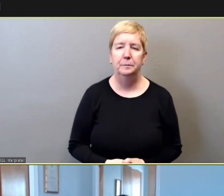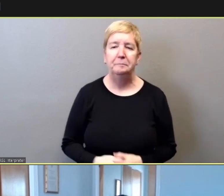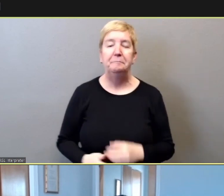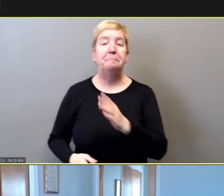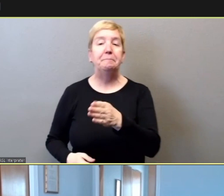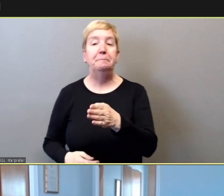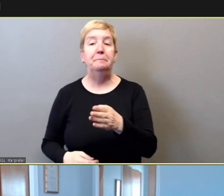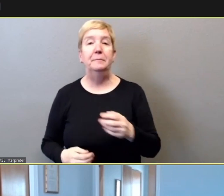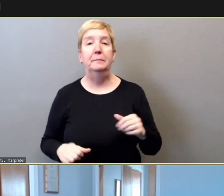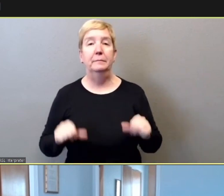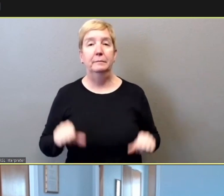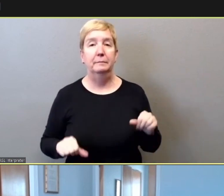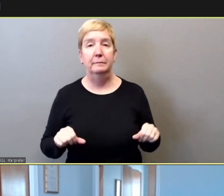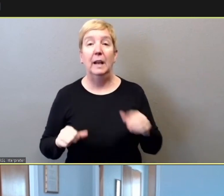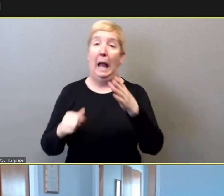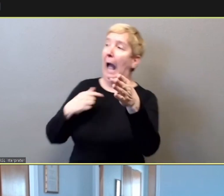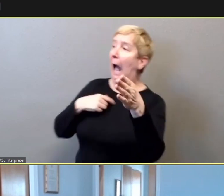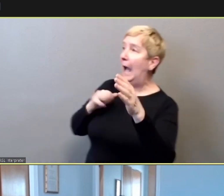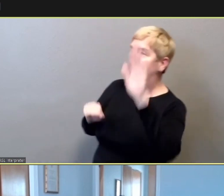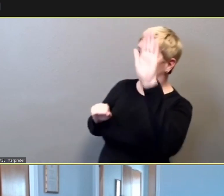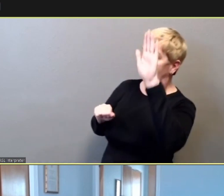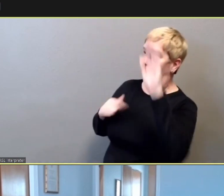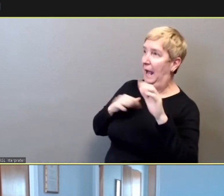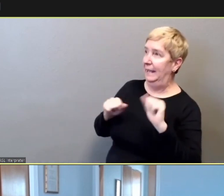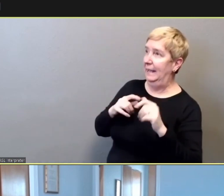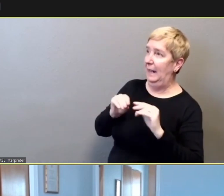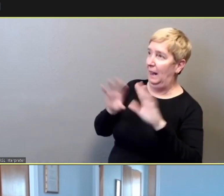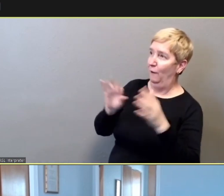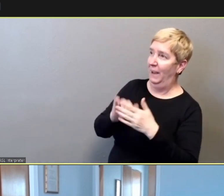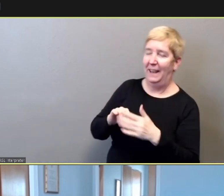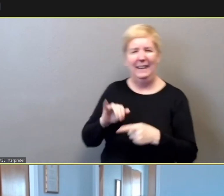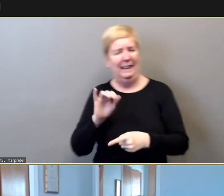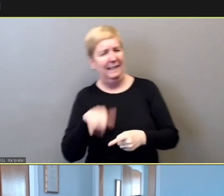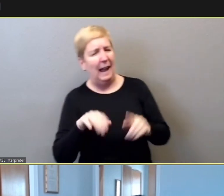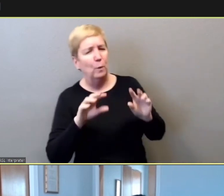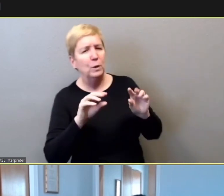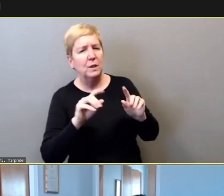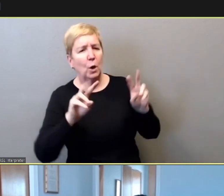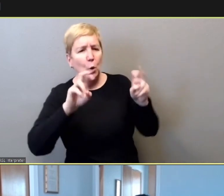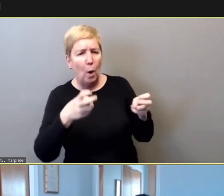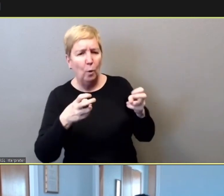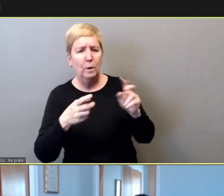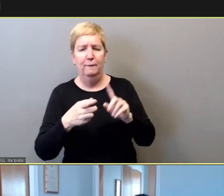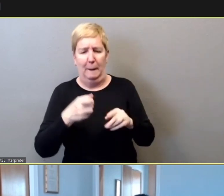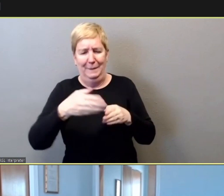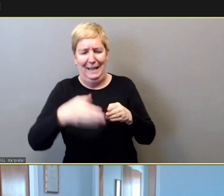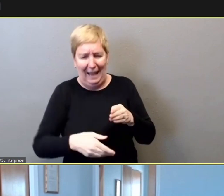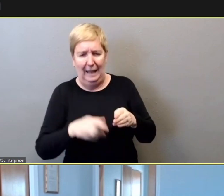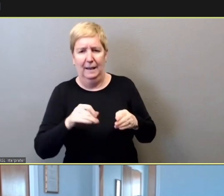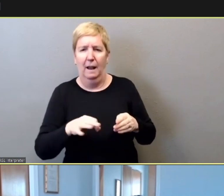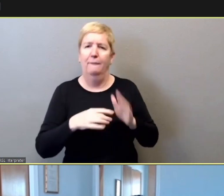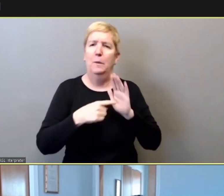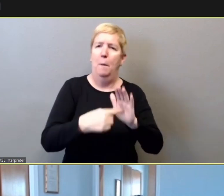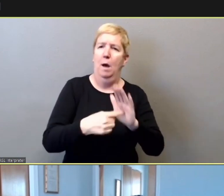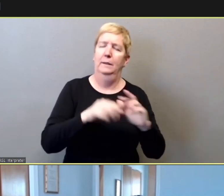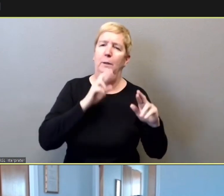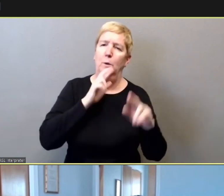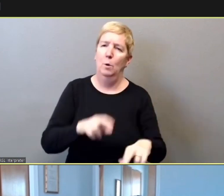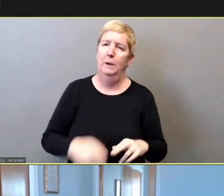I might be able to clarify that. It's a quote from the end of the modeling report from this week.